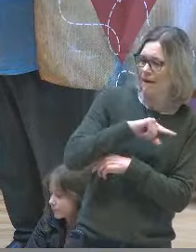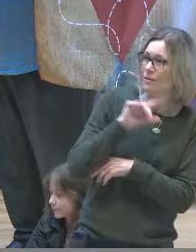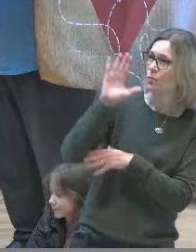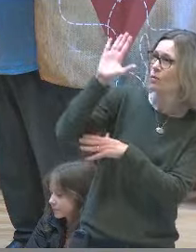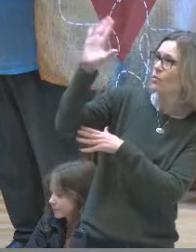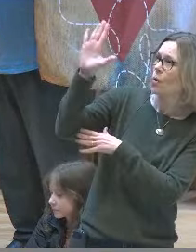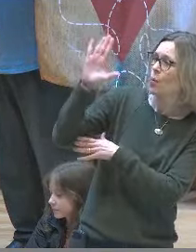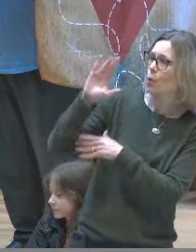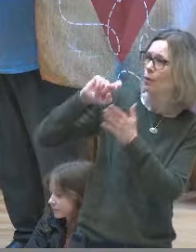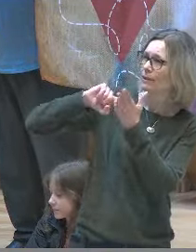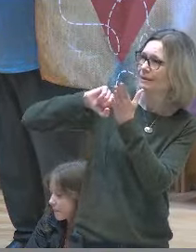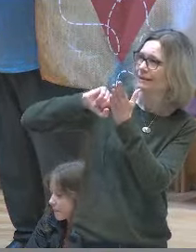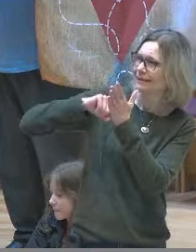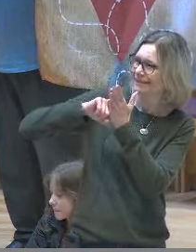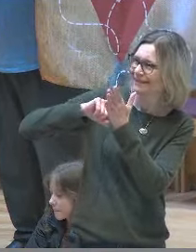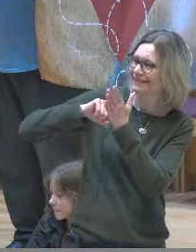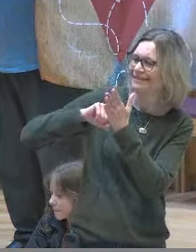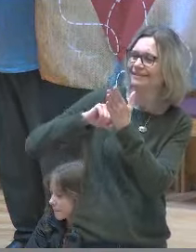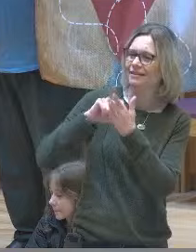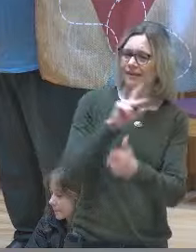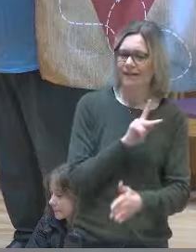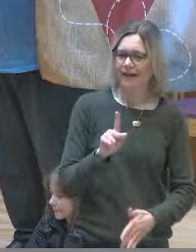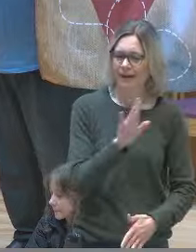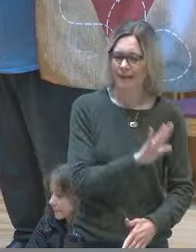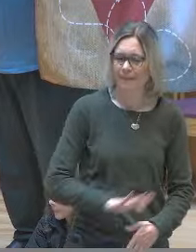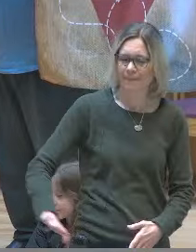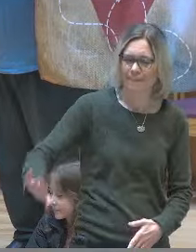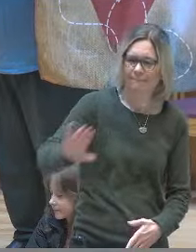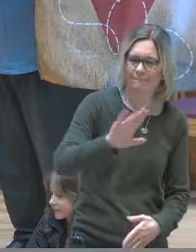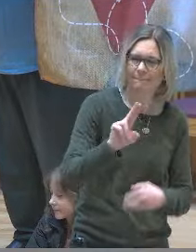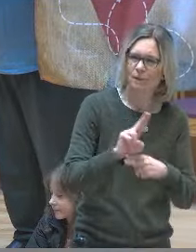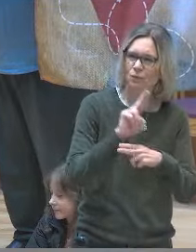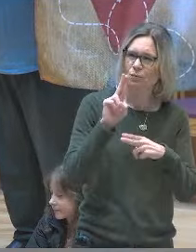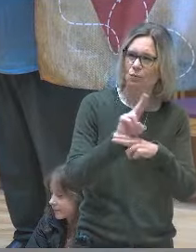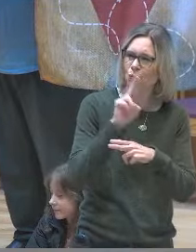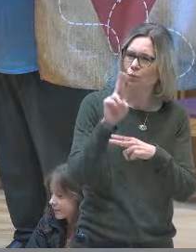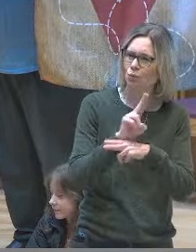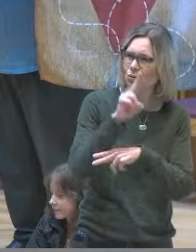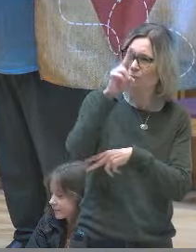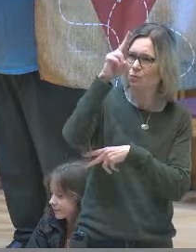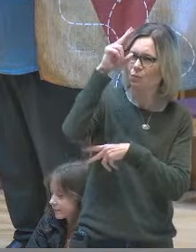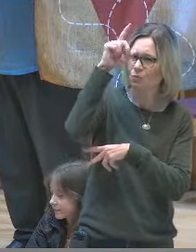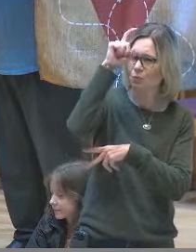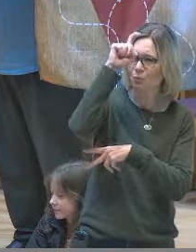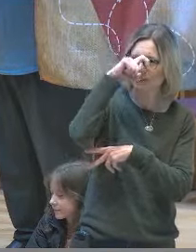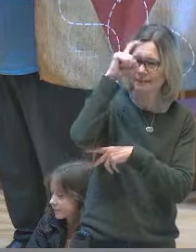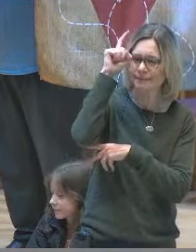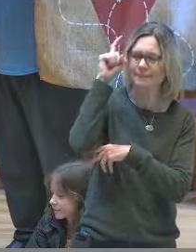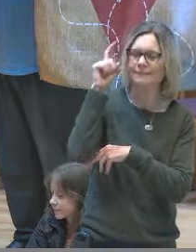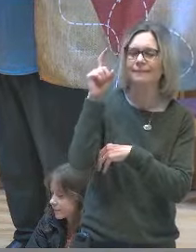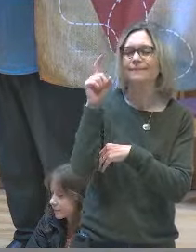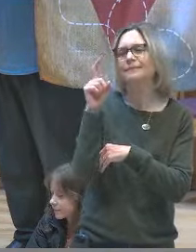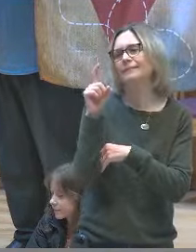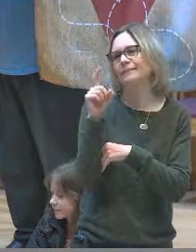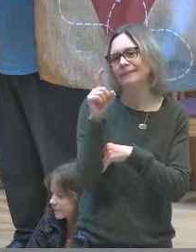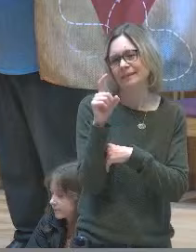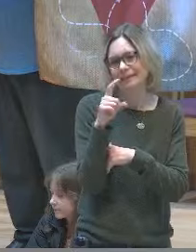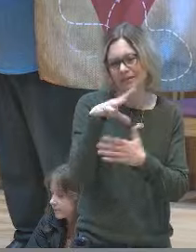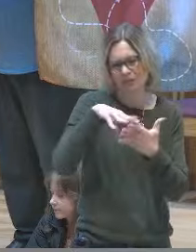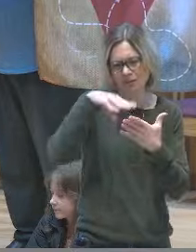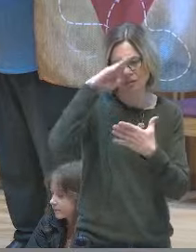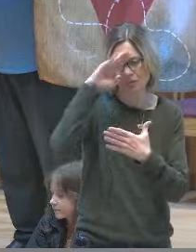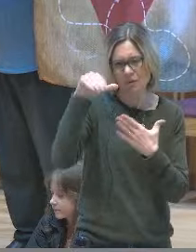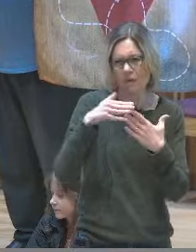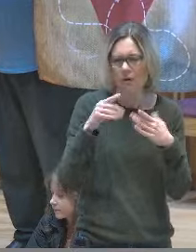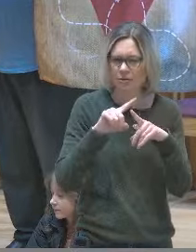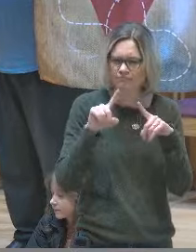to the kingdom. May we use it wisely. May we fill our minds with wisdom, and may we learn all the